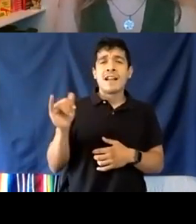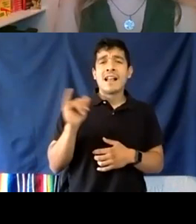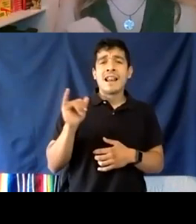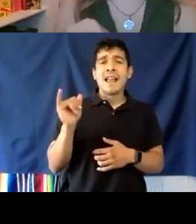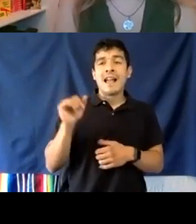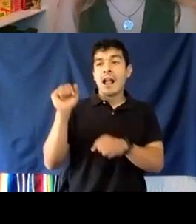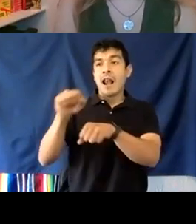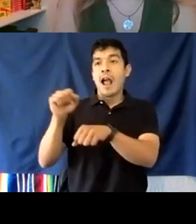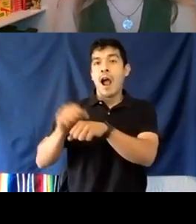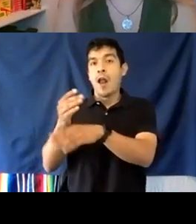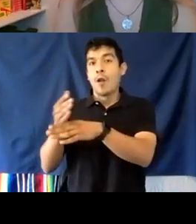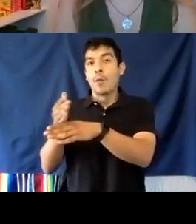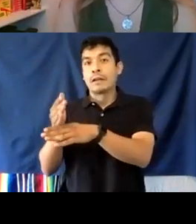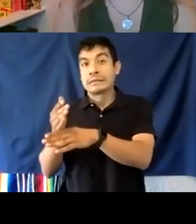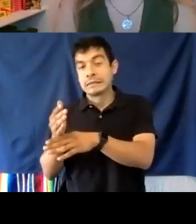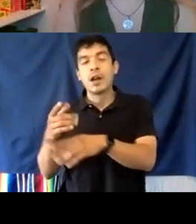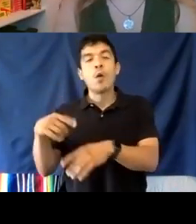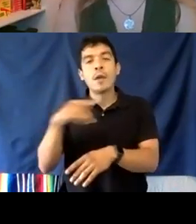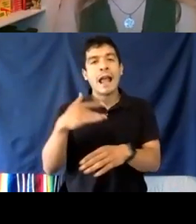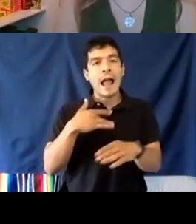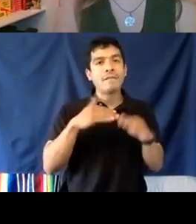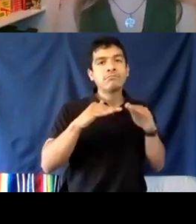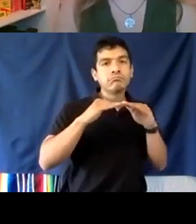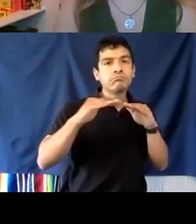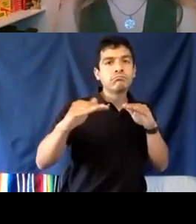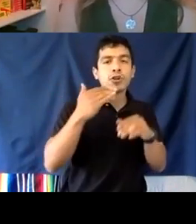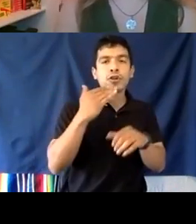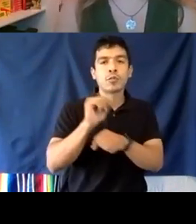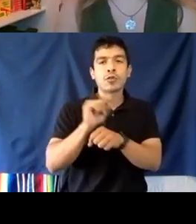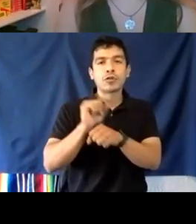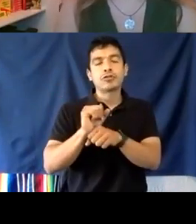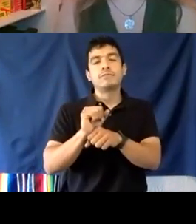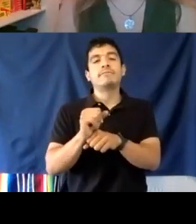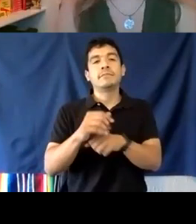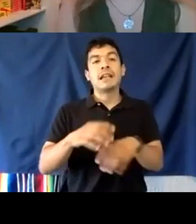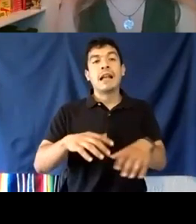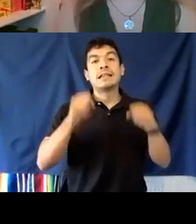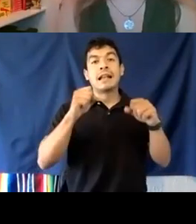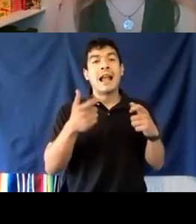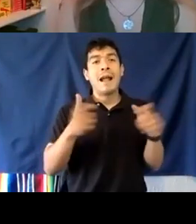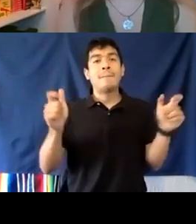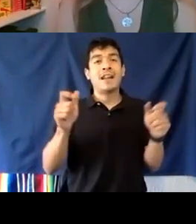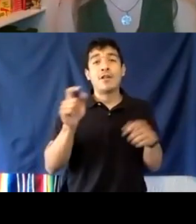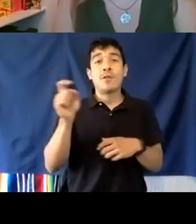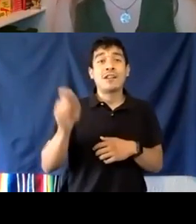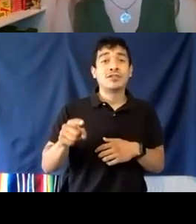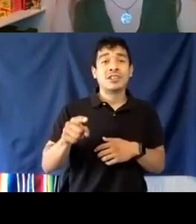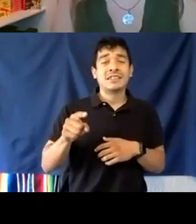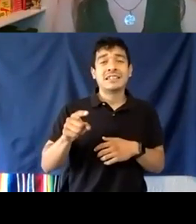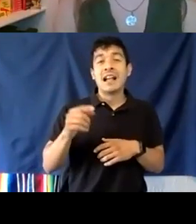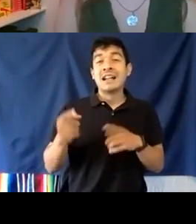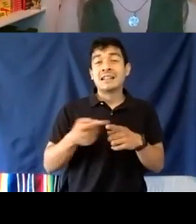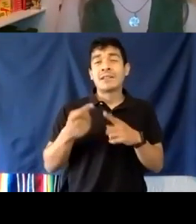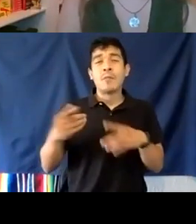we have sort of stable employment, taking on big juicy questions. A lot of times we take on